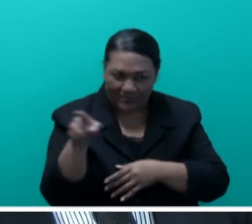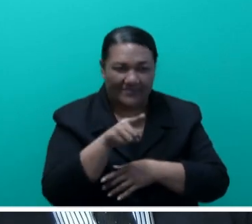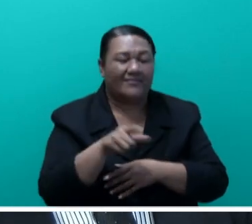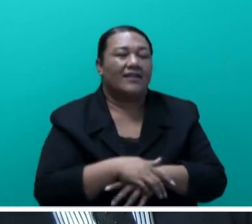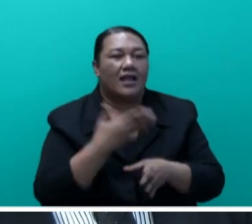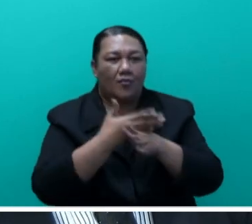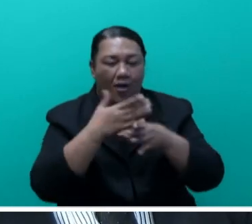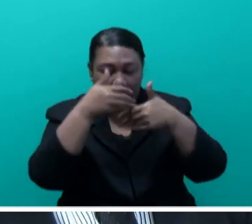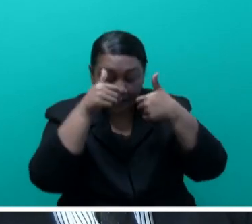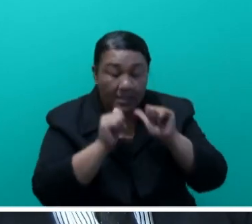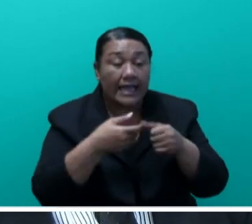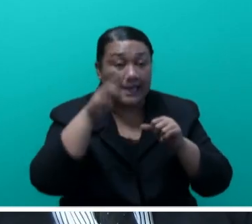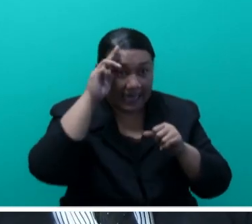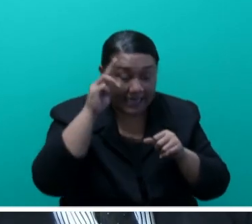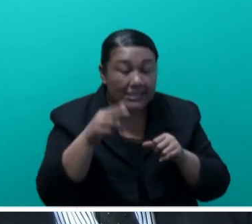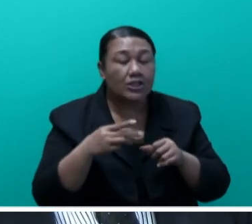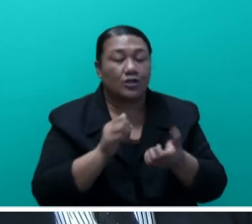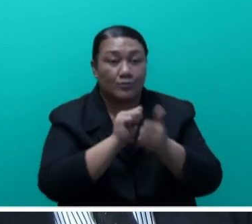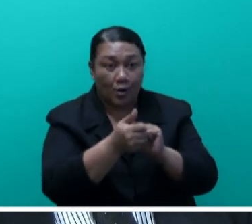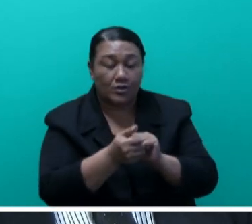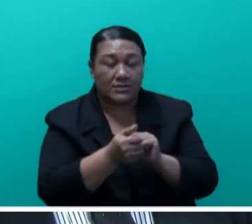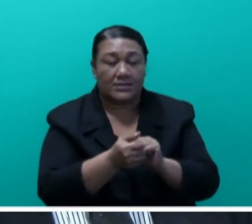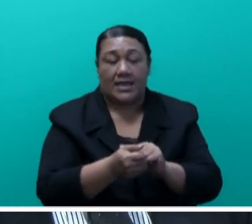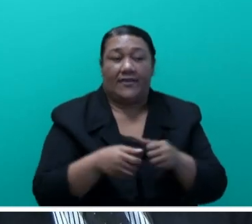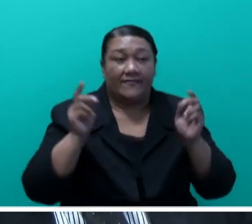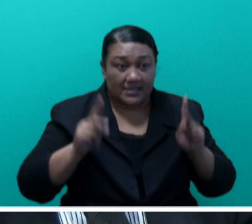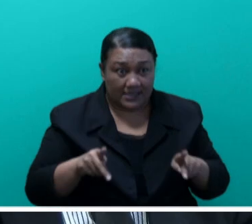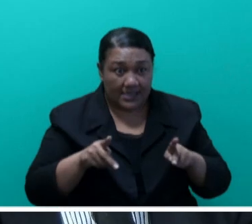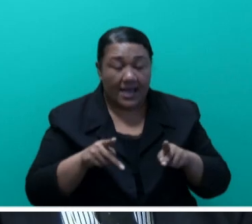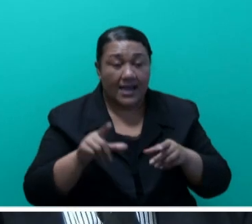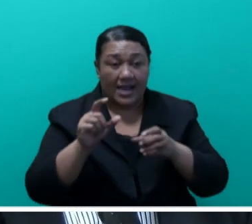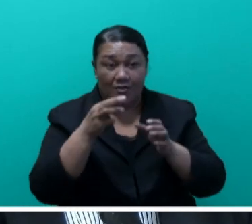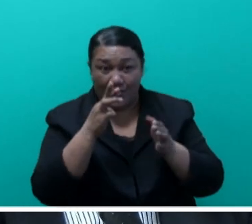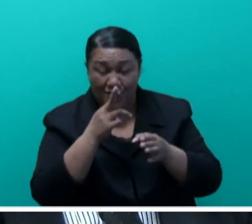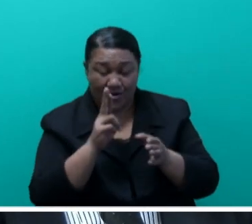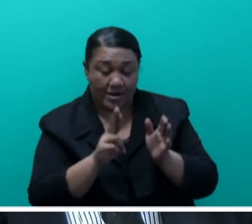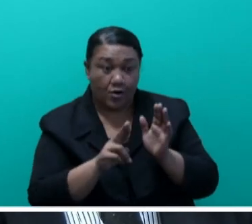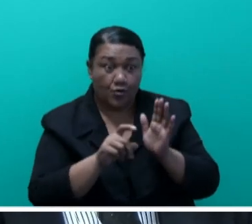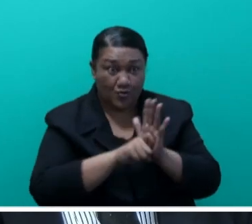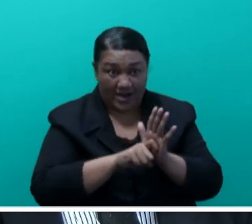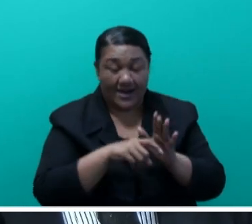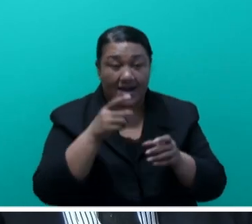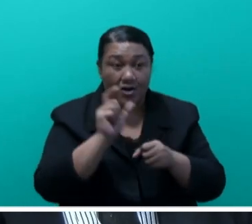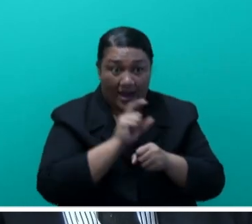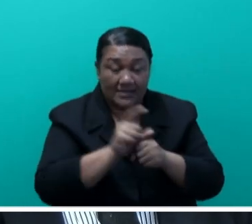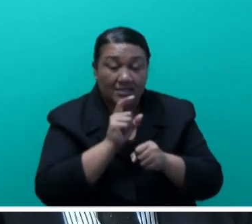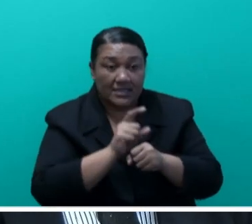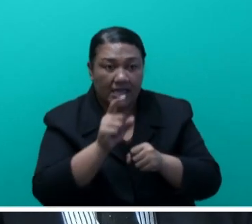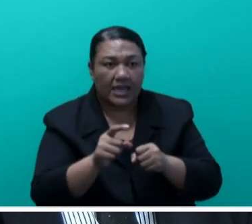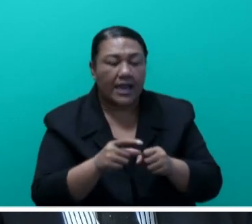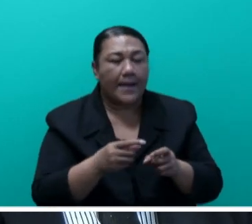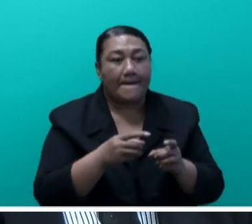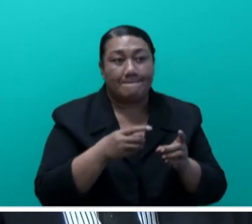the National Sports Recreation and Physical Activity Policy is more than just a framework for sports development. It is a